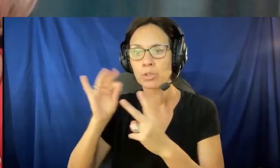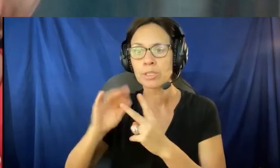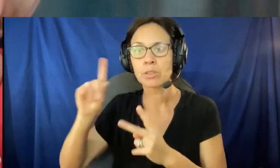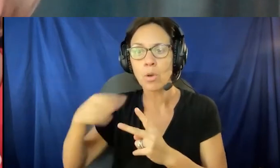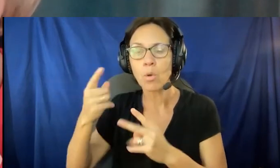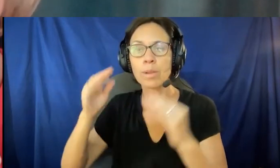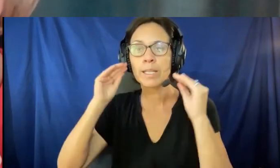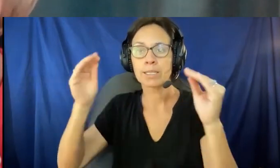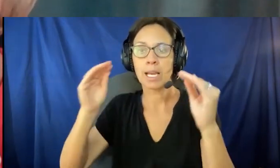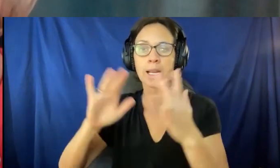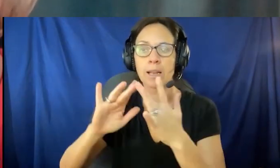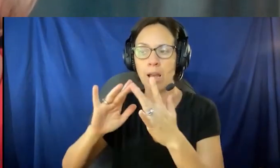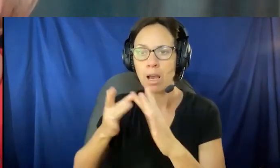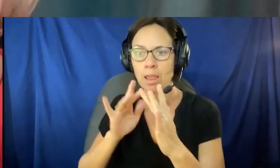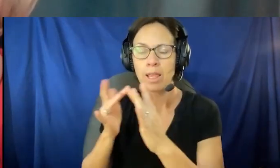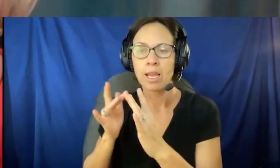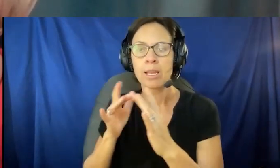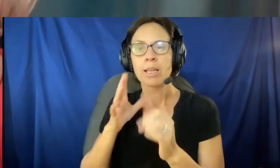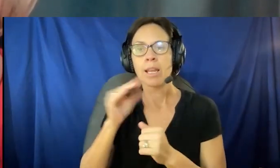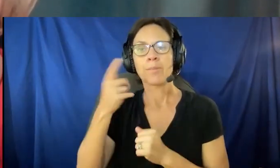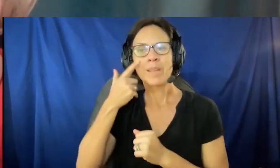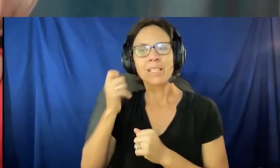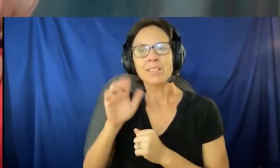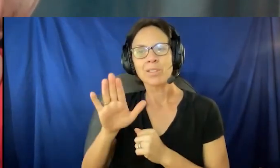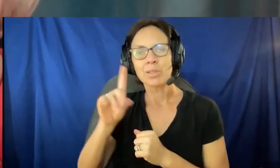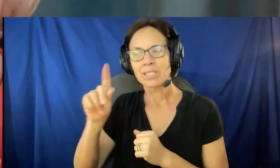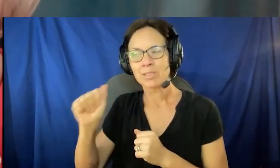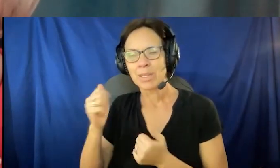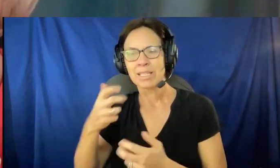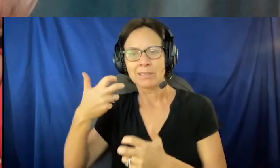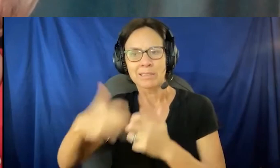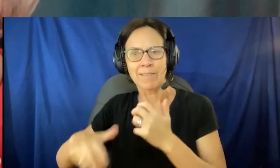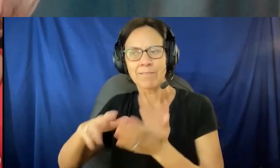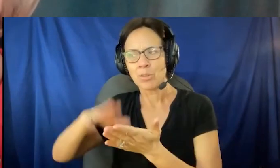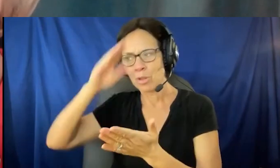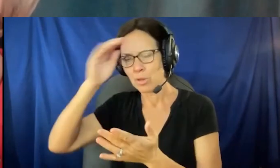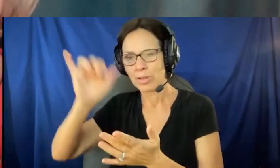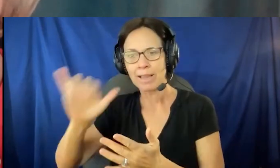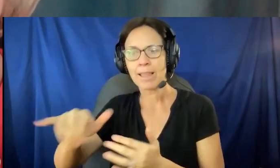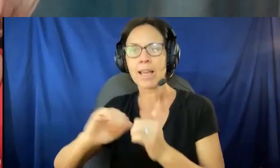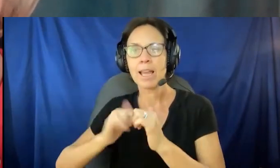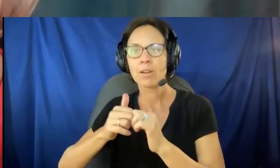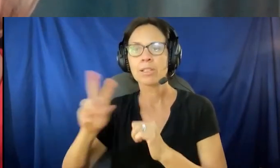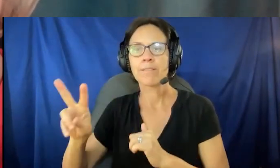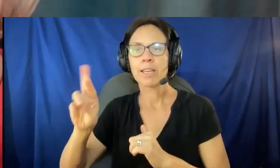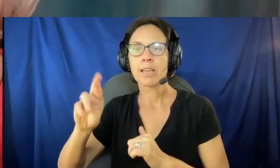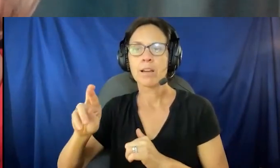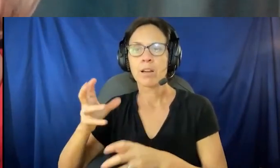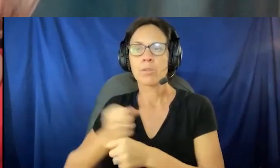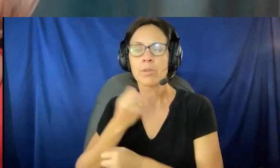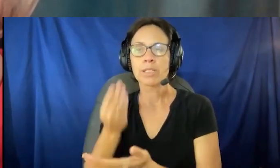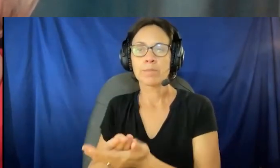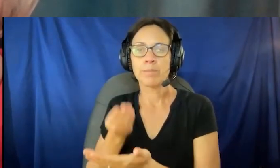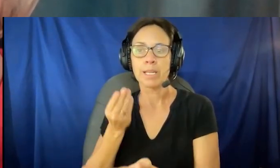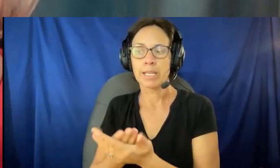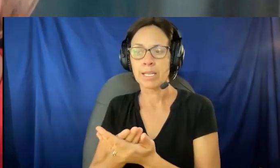Community College and due to your disability, it is difficult for you to learn this way, how would a VR member request funds to attend, for example,